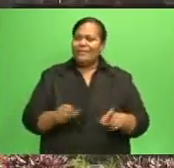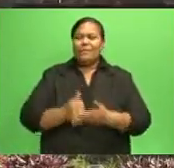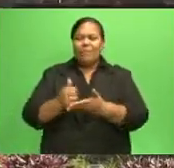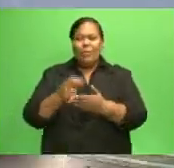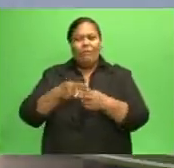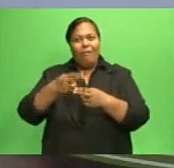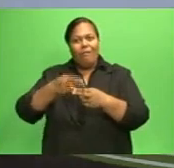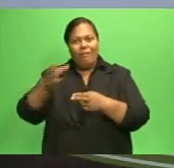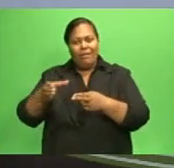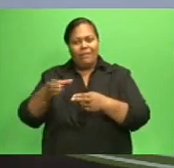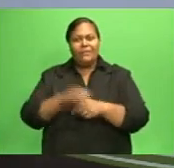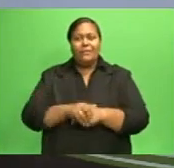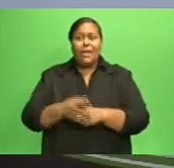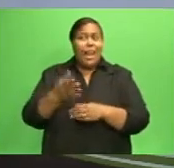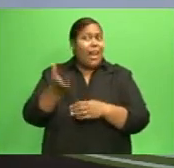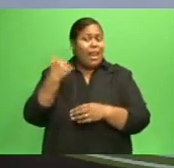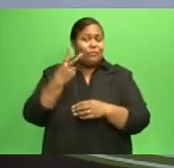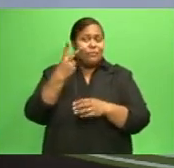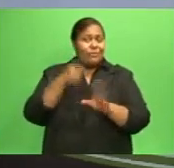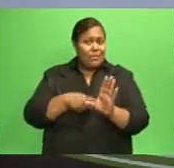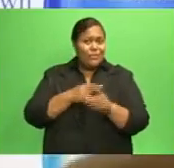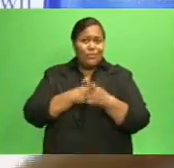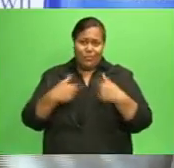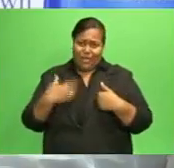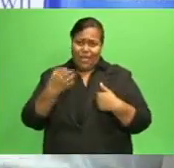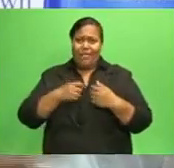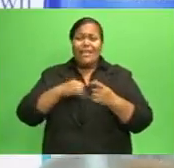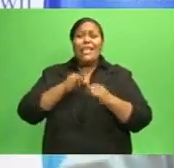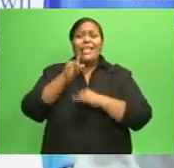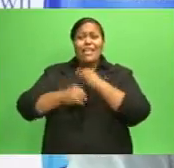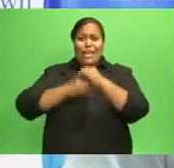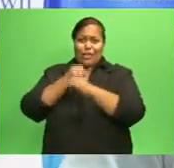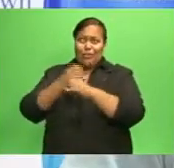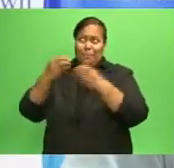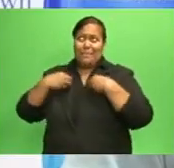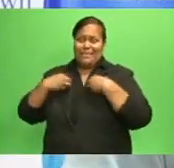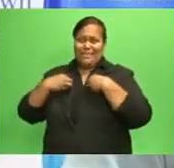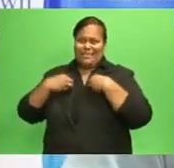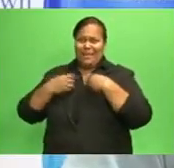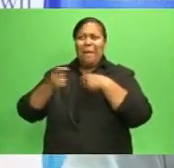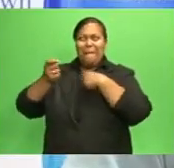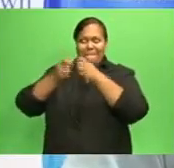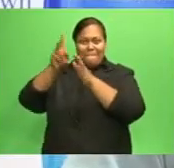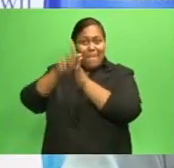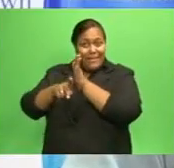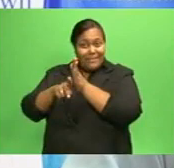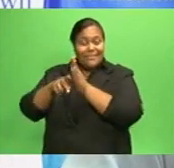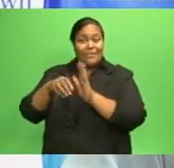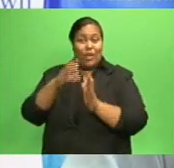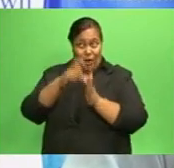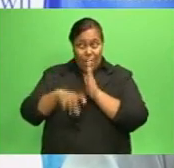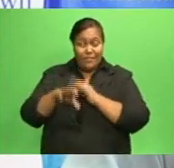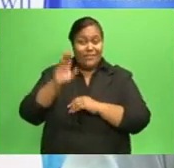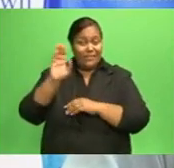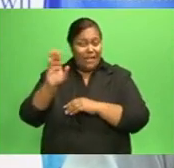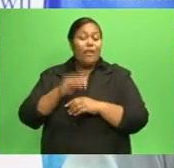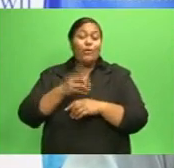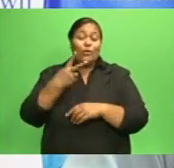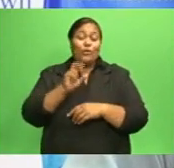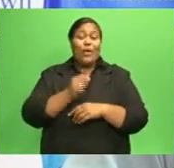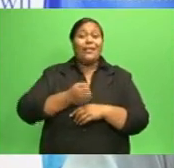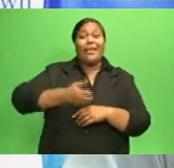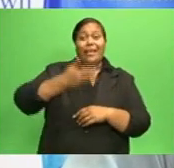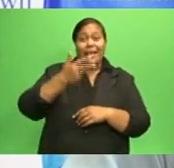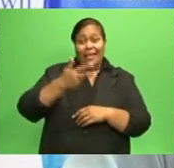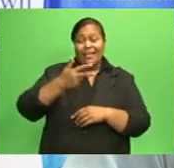last 2 years, what have we done? We have an international commodity market price, a base price, and in 2018 I think